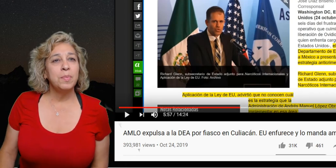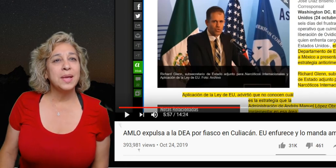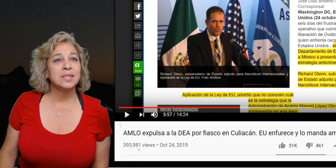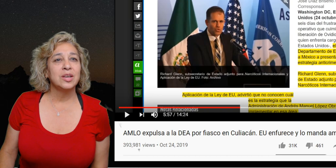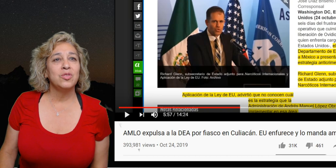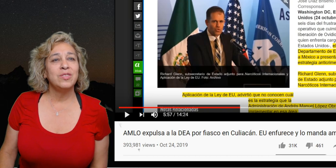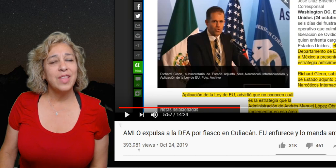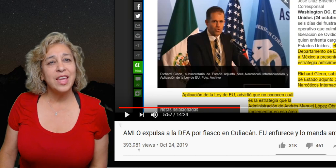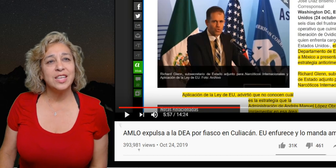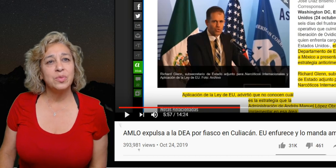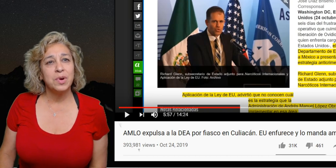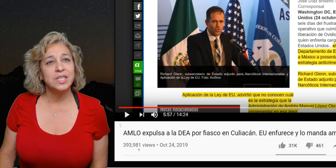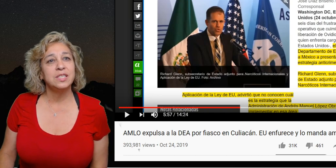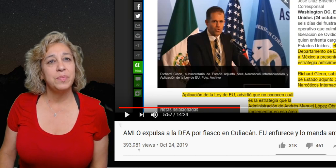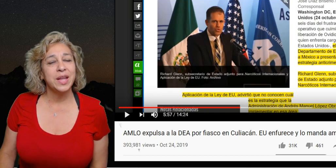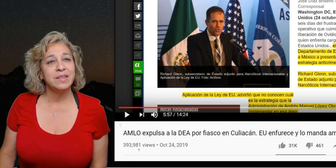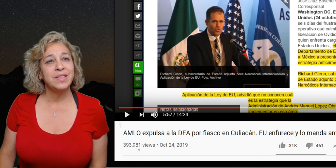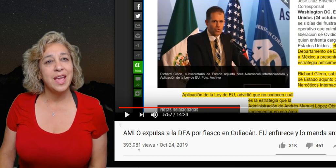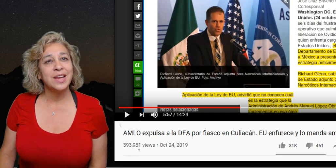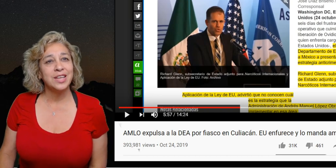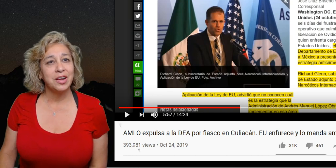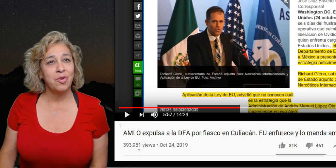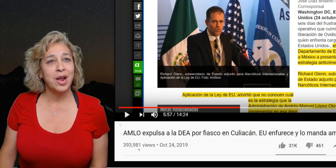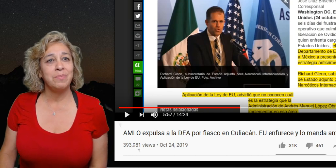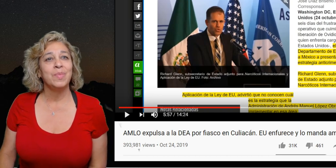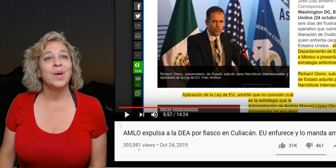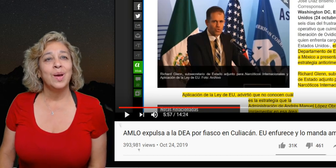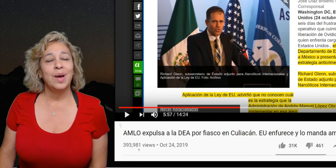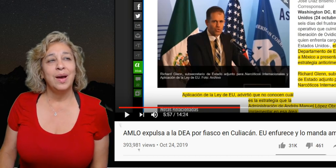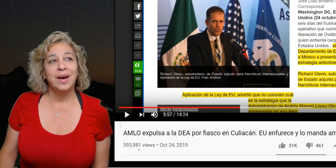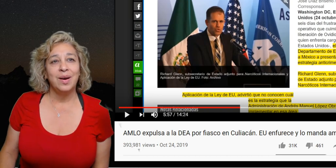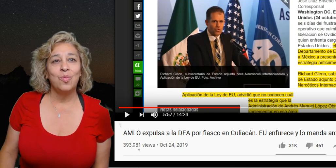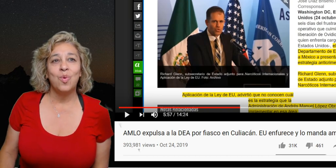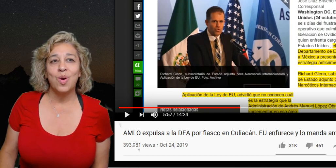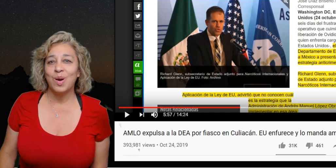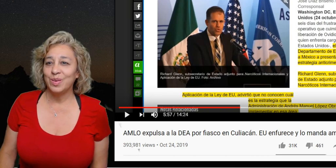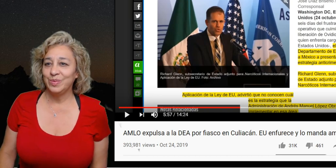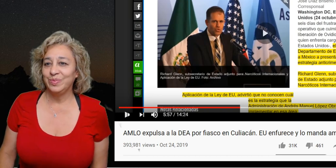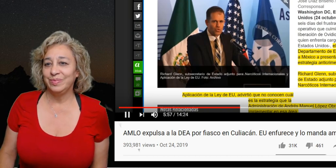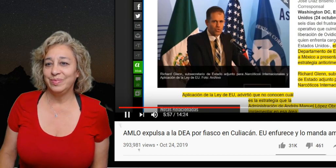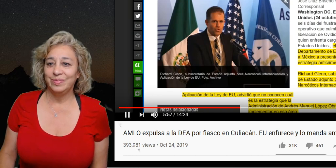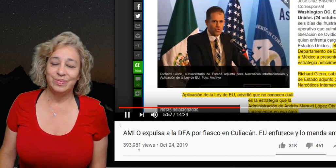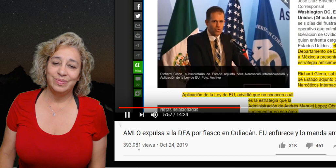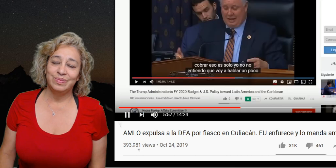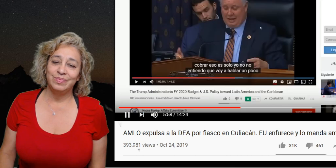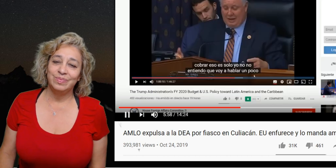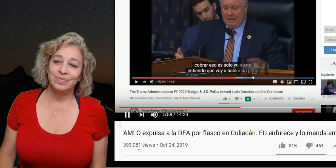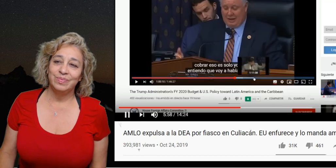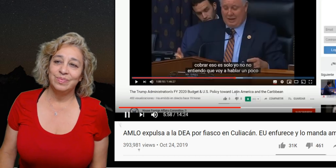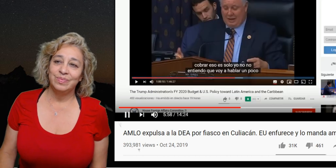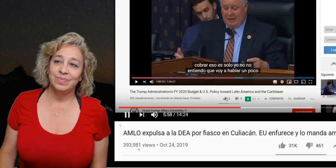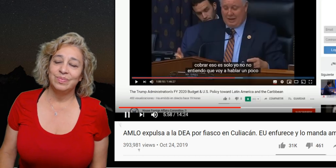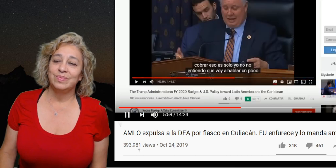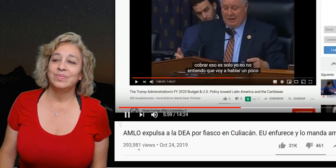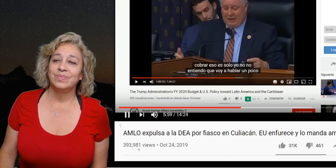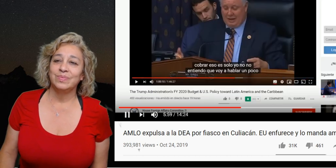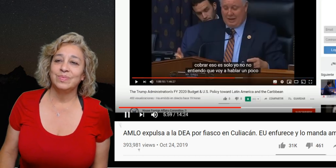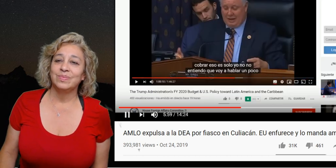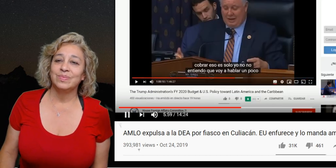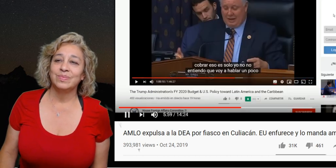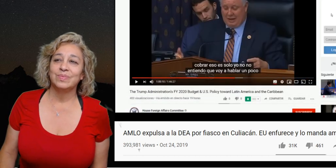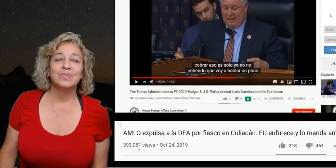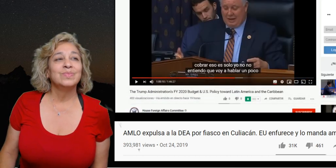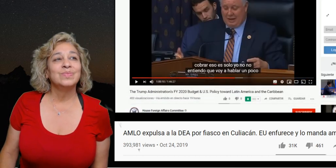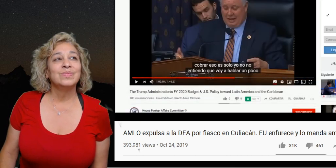demanding from Mexico that they get to participate in the anti-crime war. Vamos a escuchar de todos modos este momento